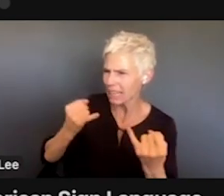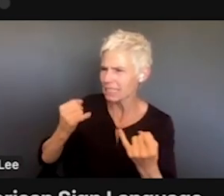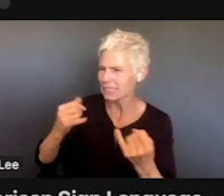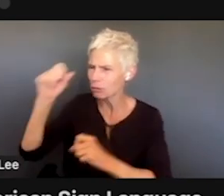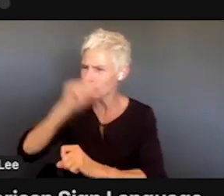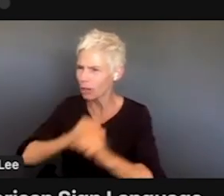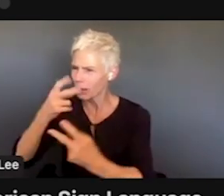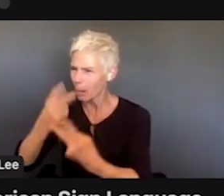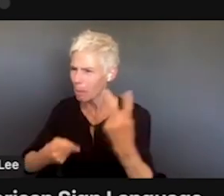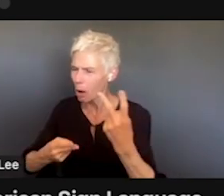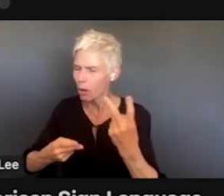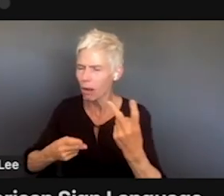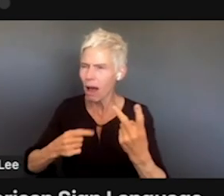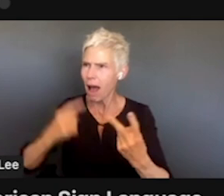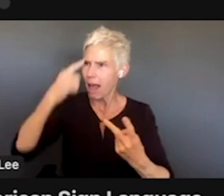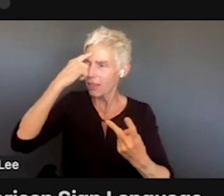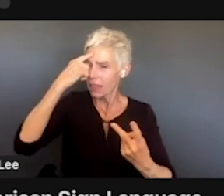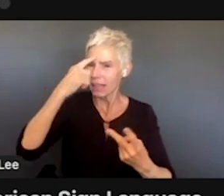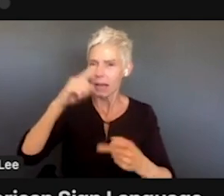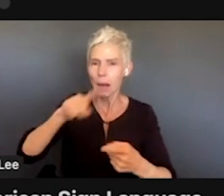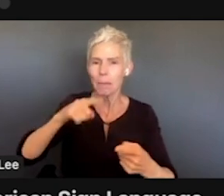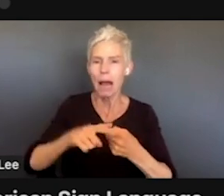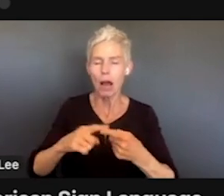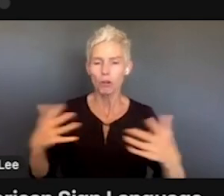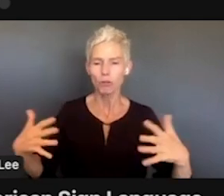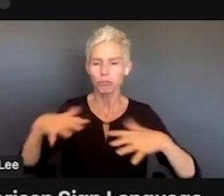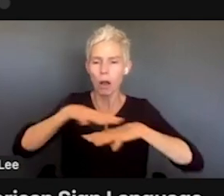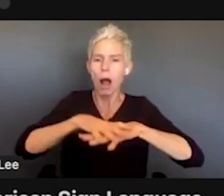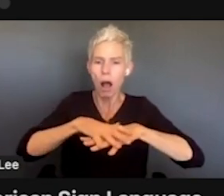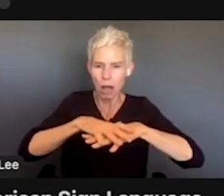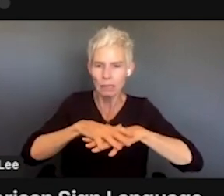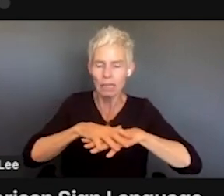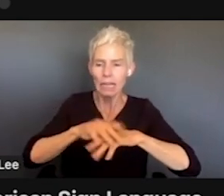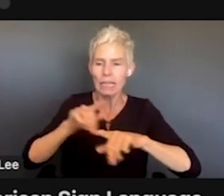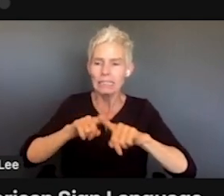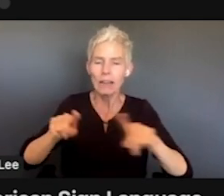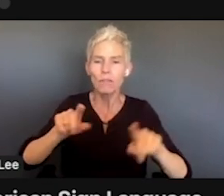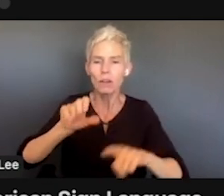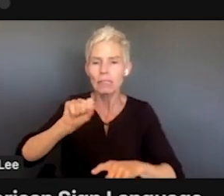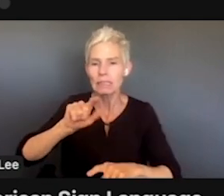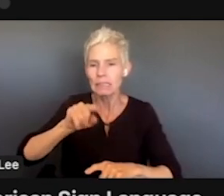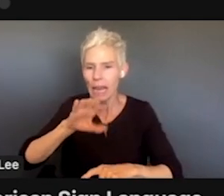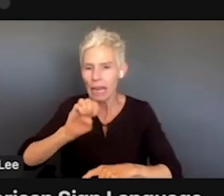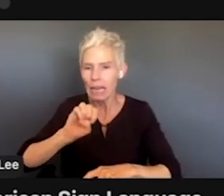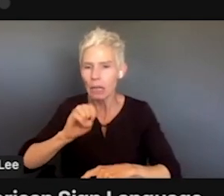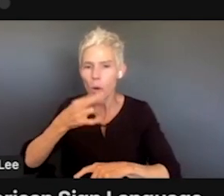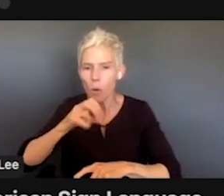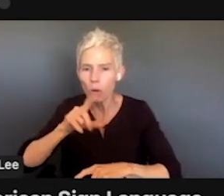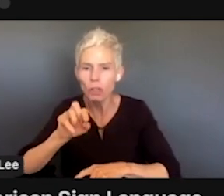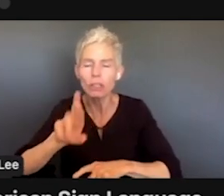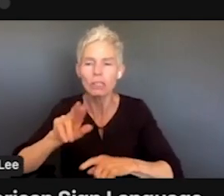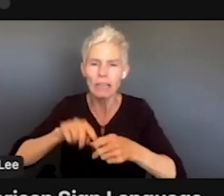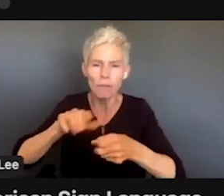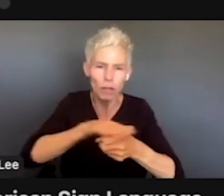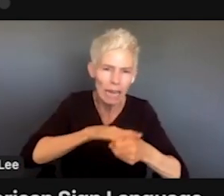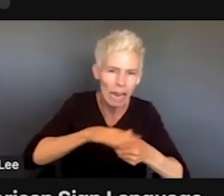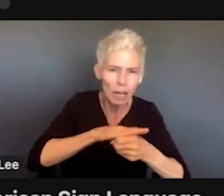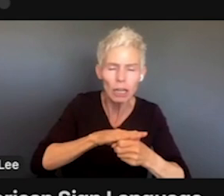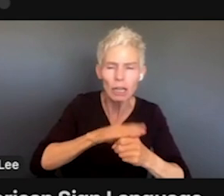innovation talk around cross-pollination. When you get different stakeholders from different geographies, from different